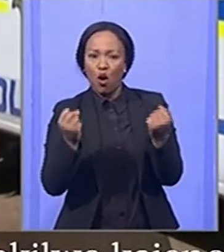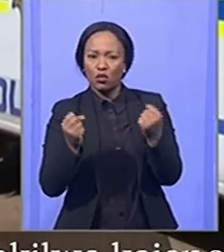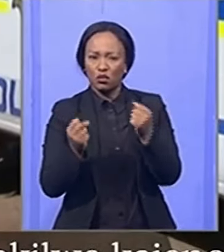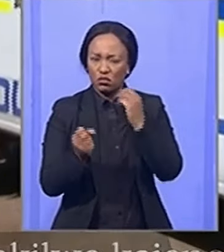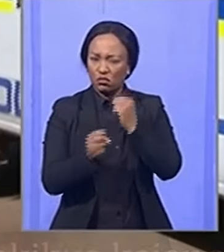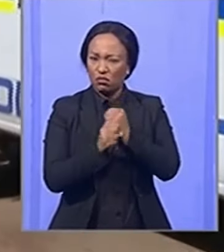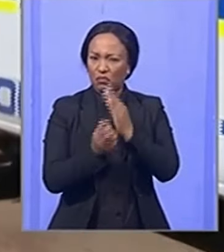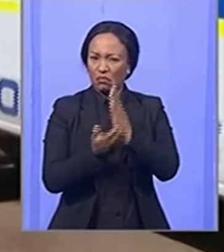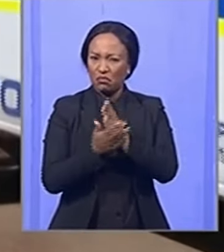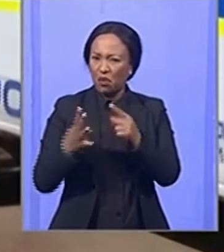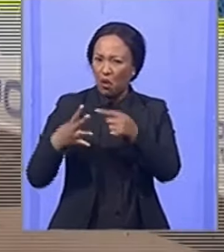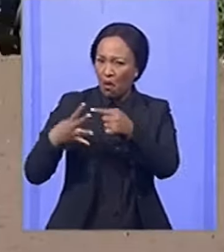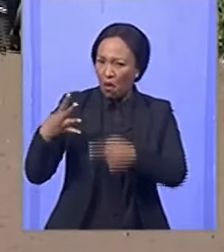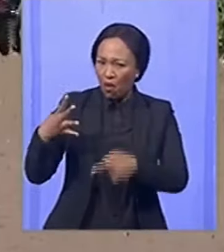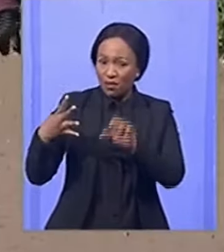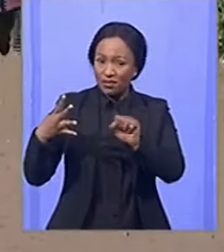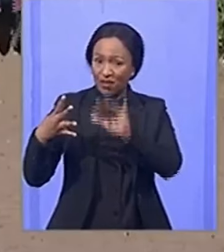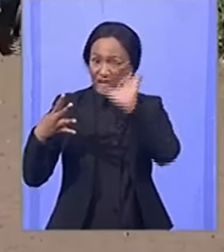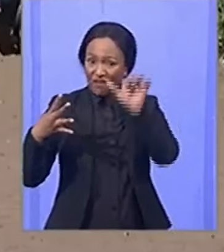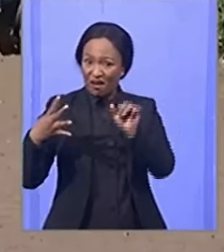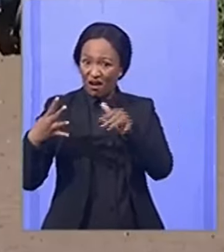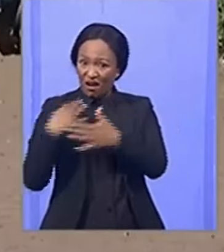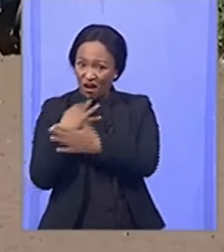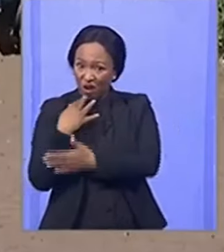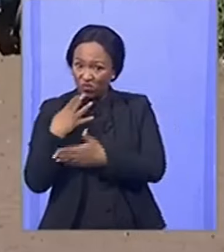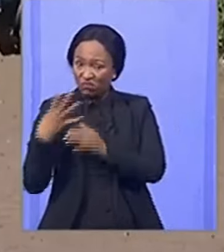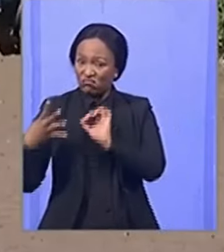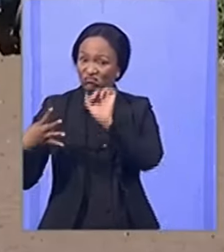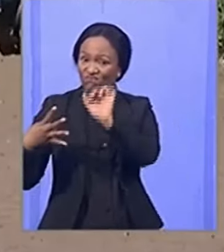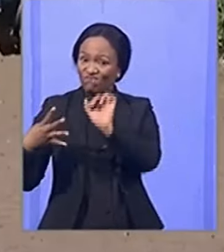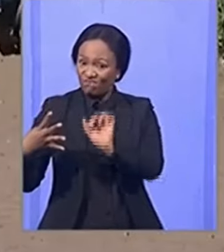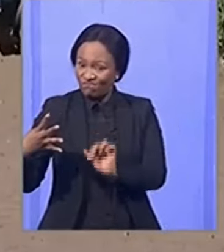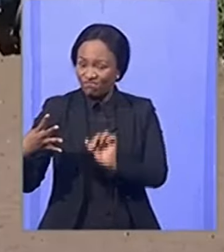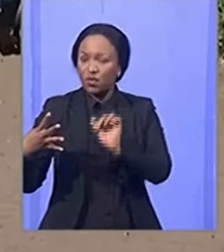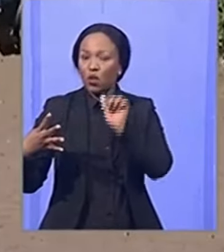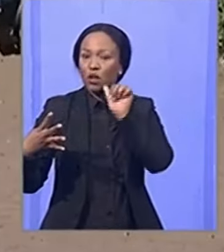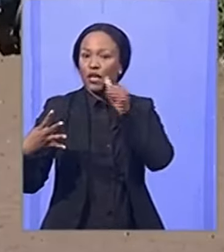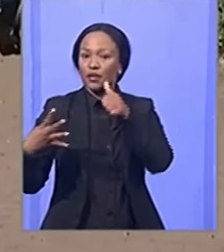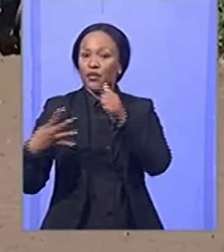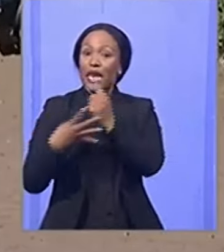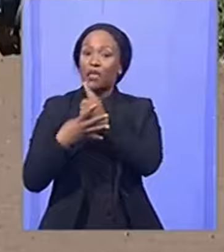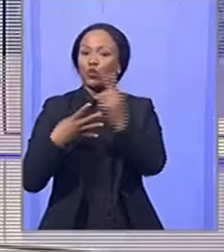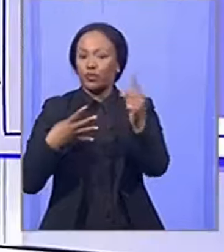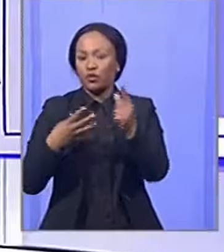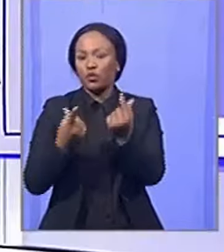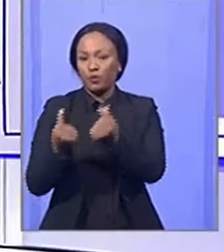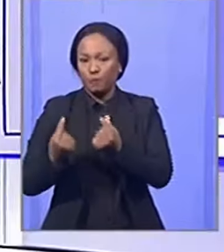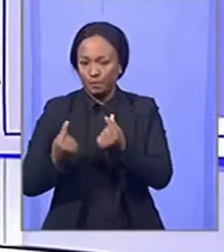Aforika Borwa. Thabiso Moss, SABC News, Kanana.